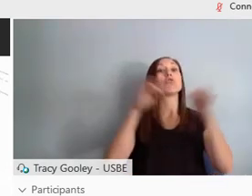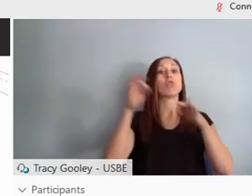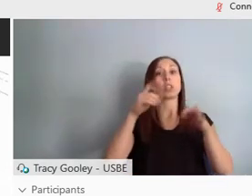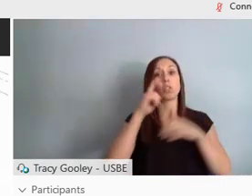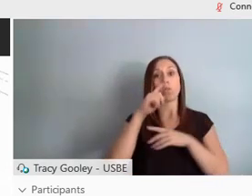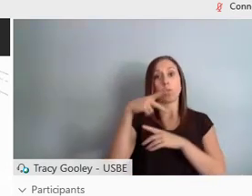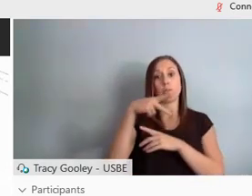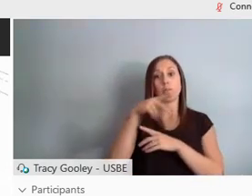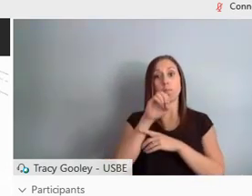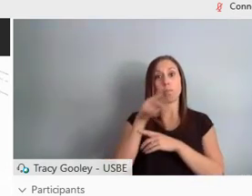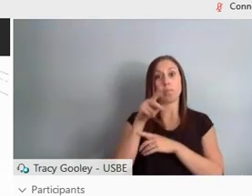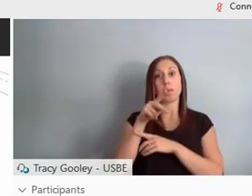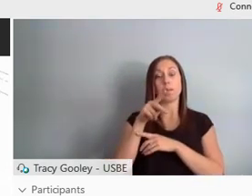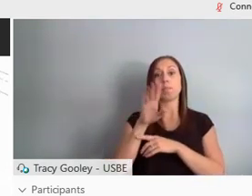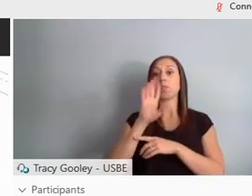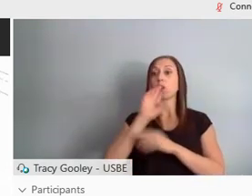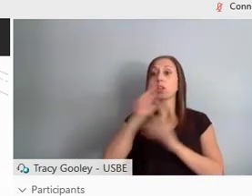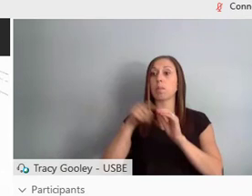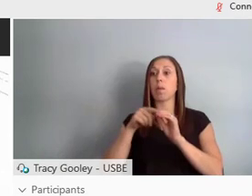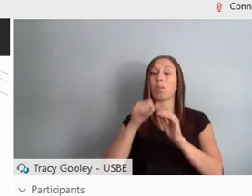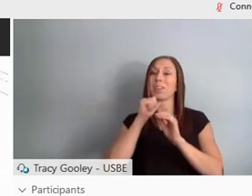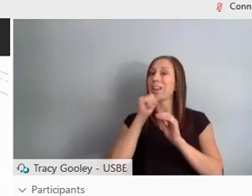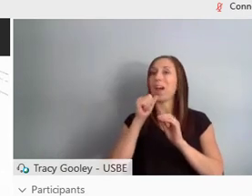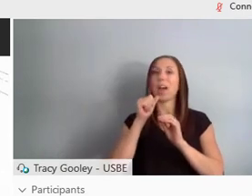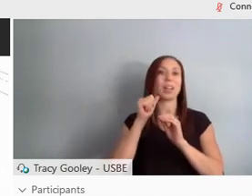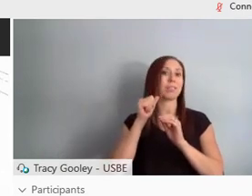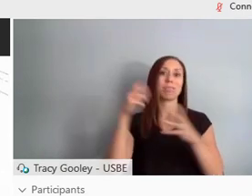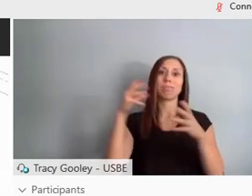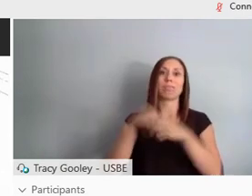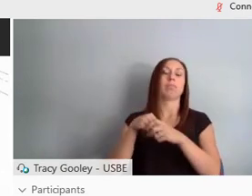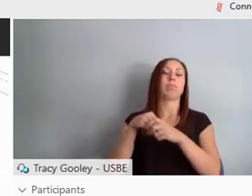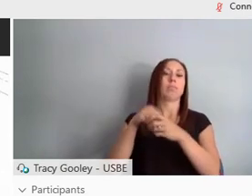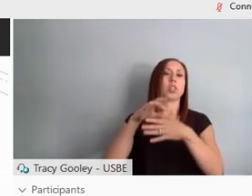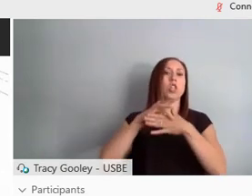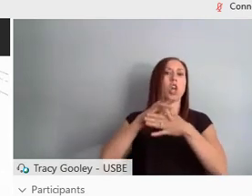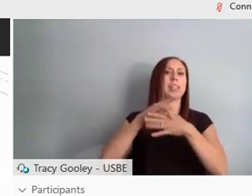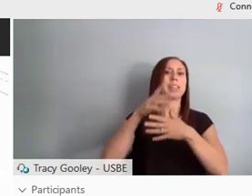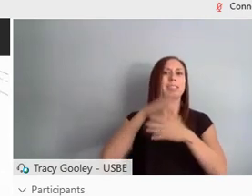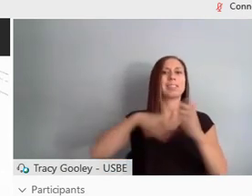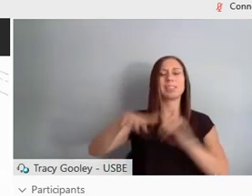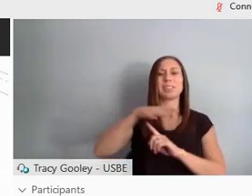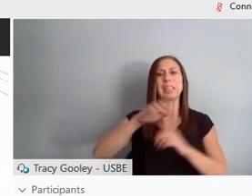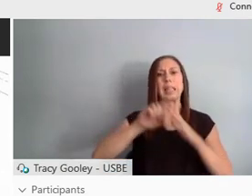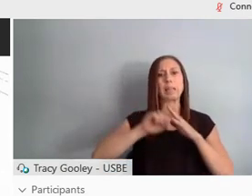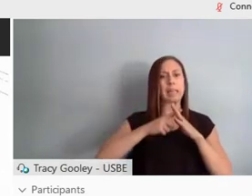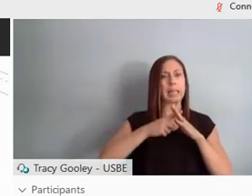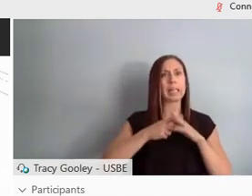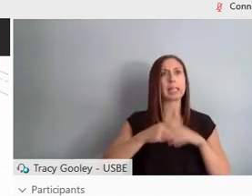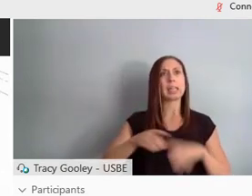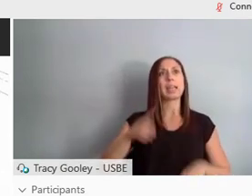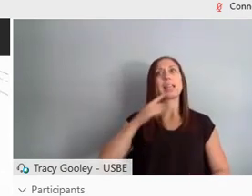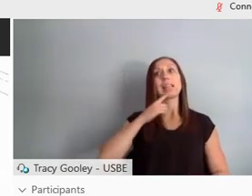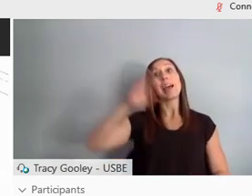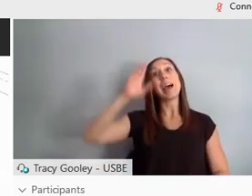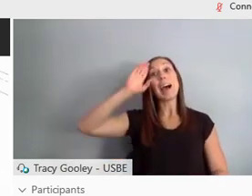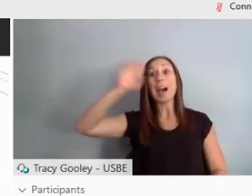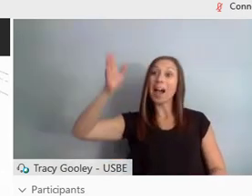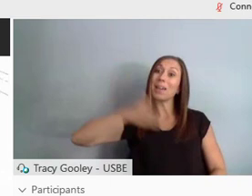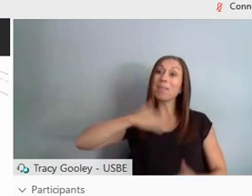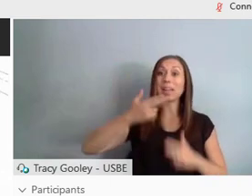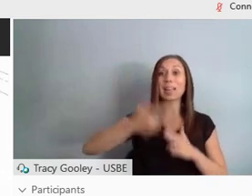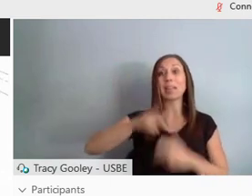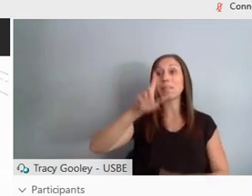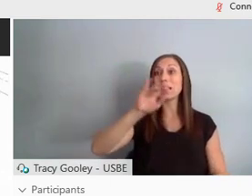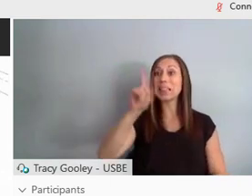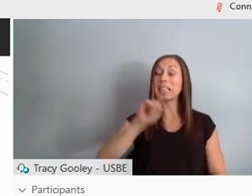of the PEEP refers to the non-item content that is at the very beginning of the test. So it's the, hi, my name